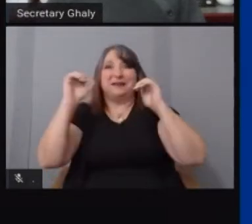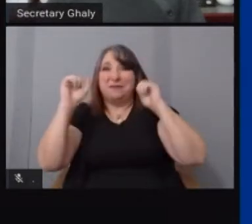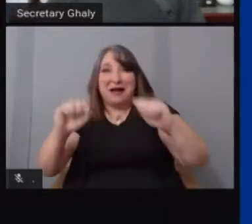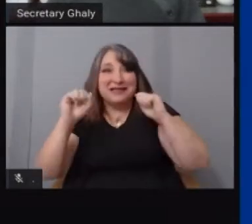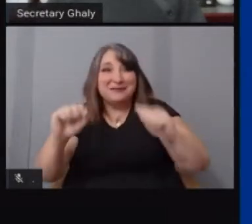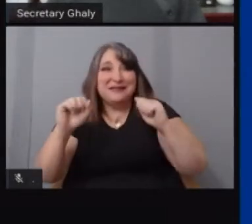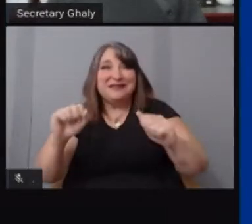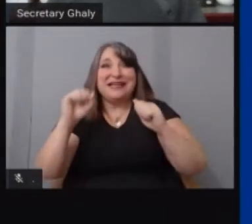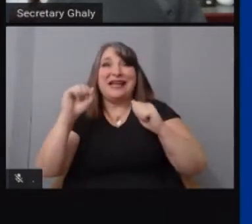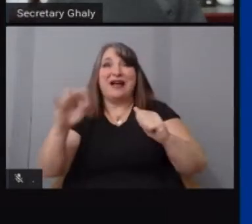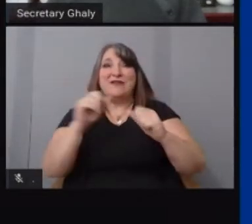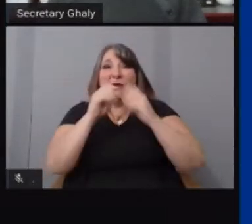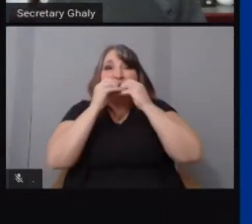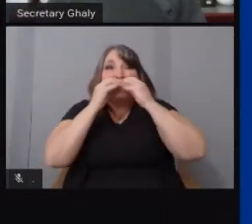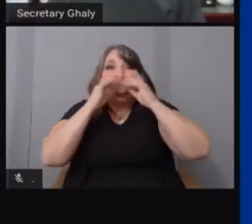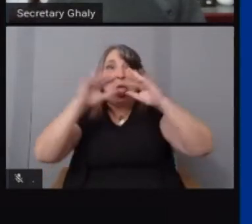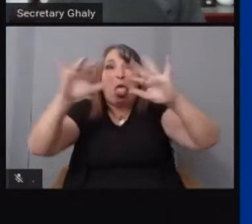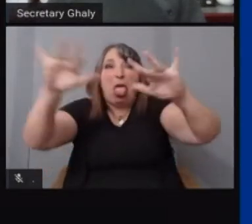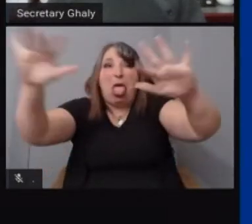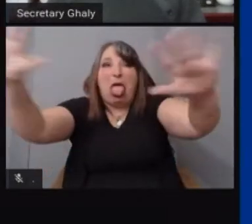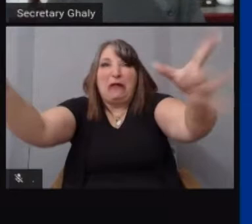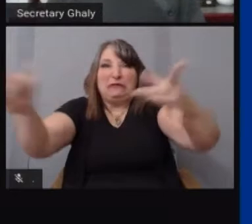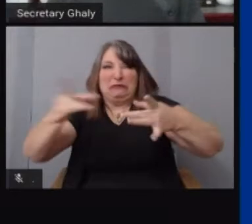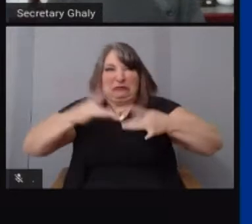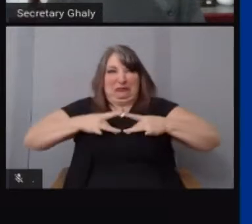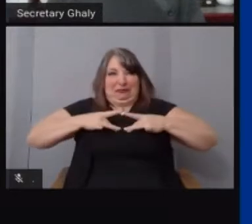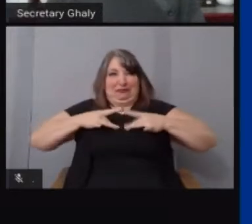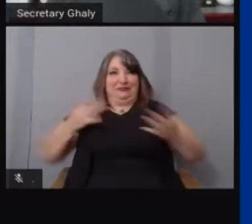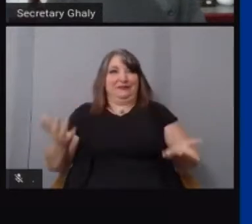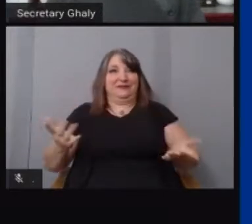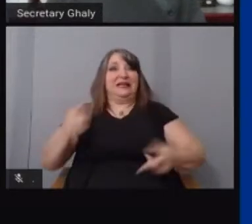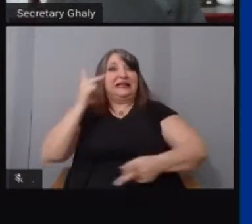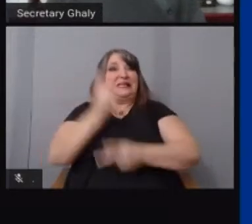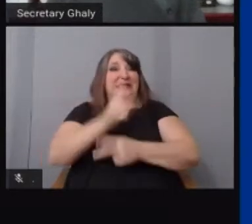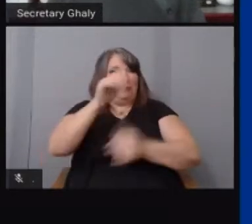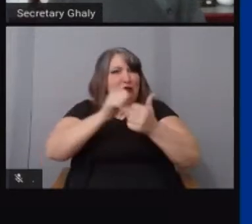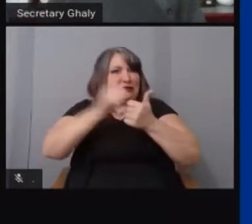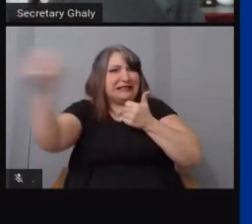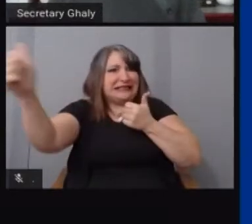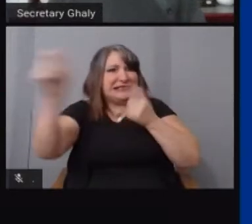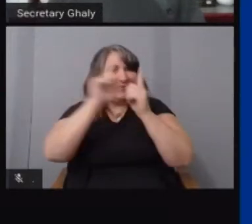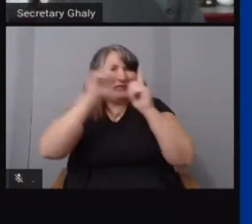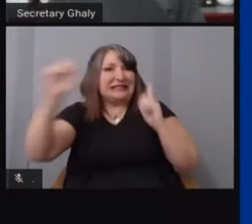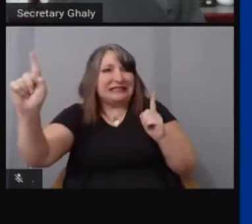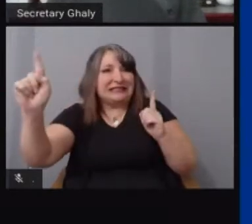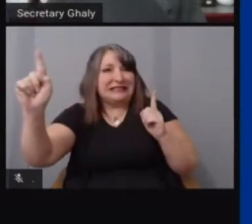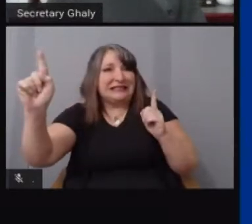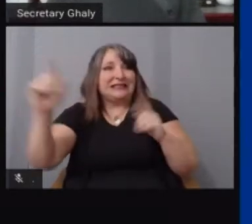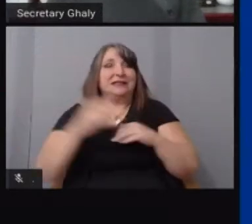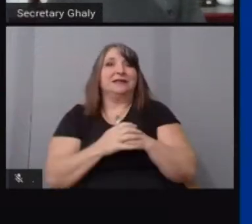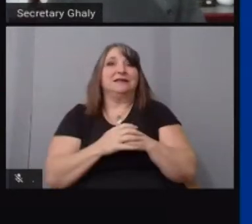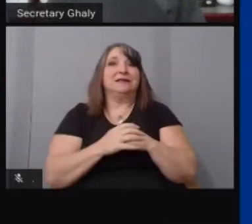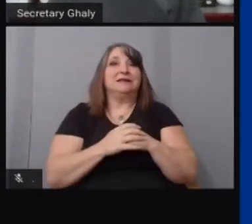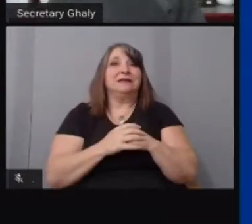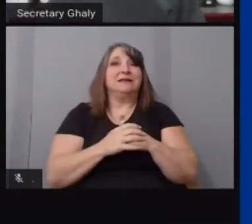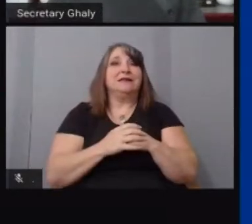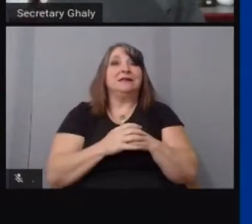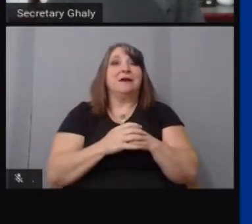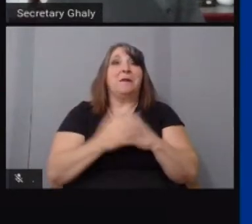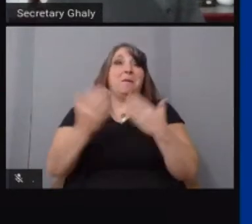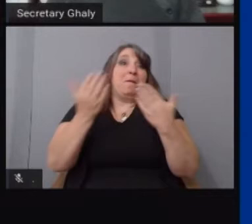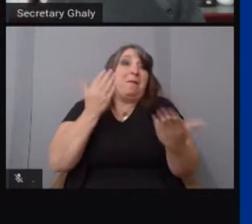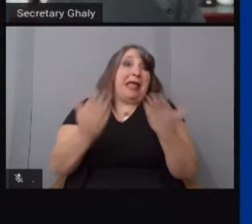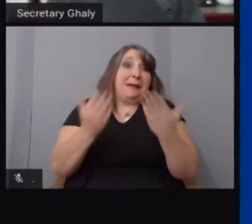with COVID. Keep your distance and spread things out. Some of us have additional space,